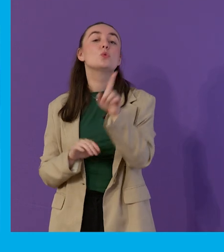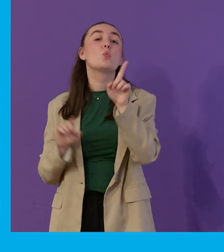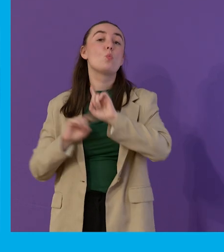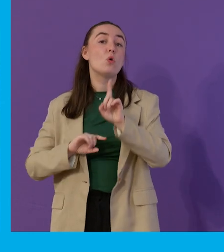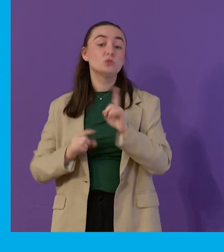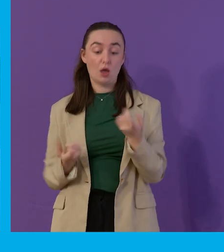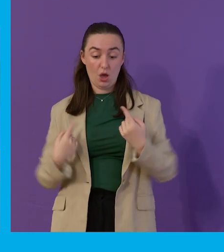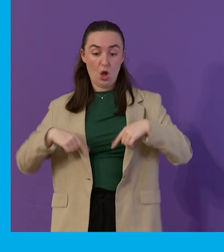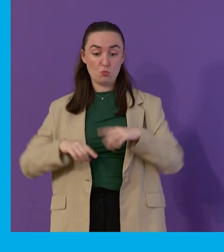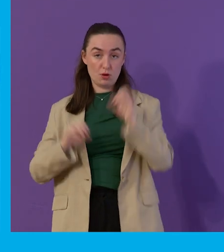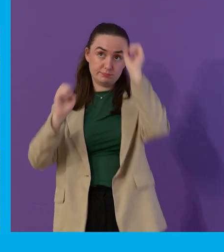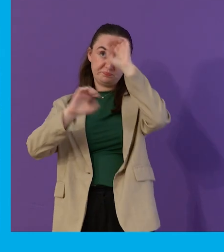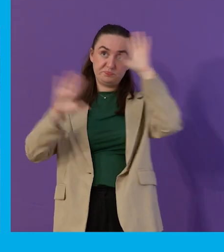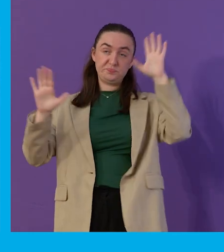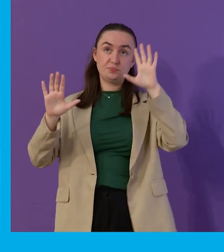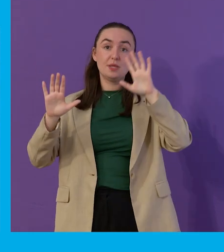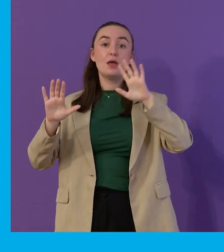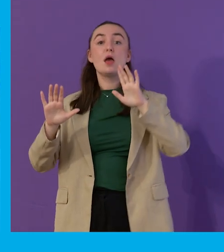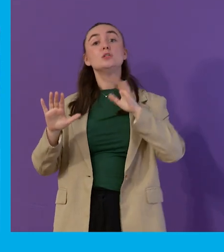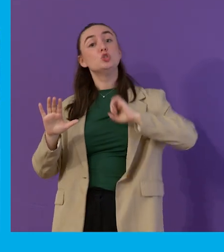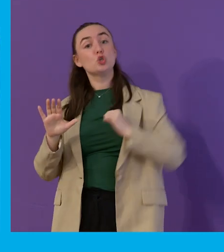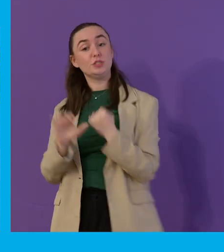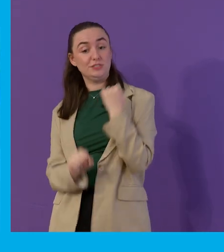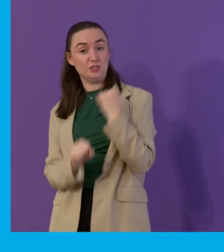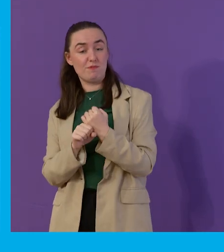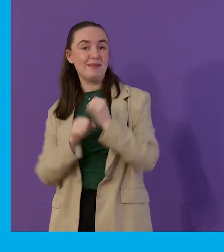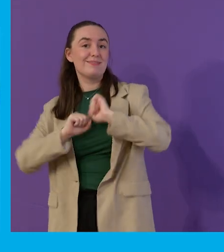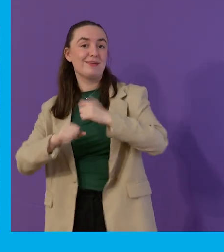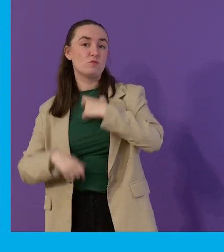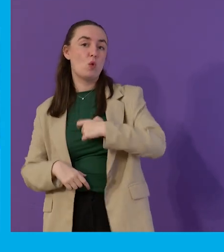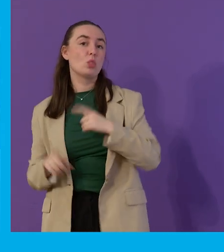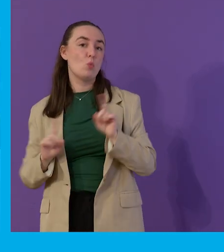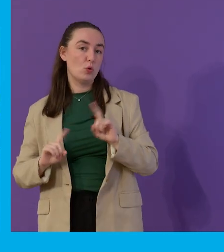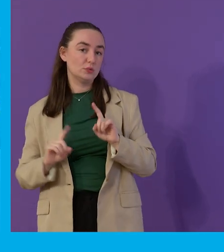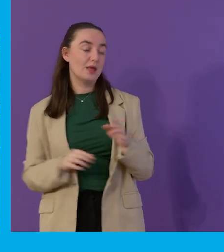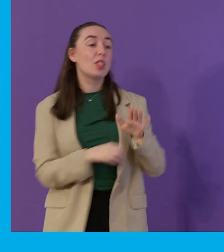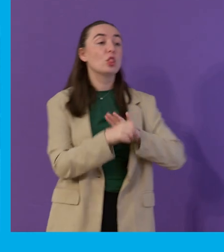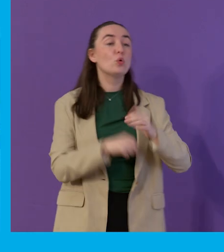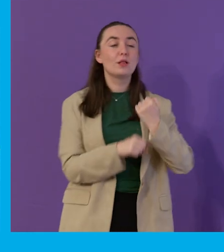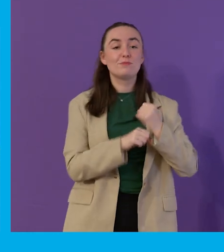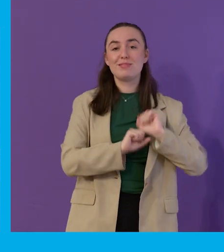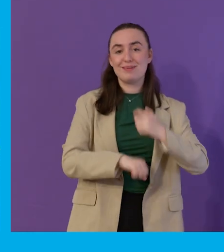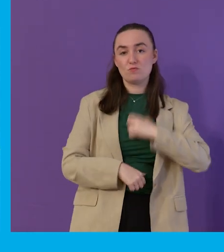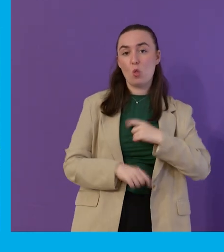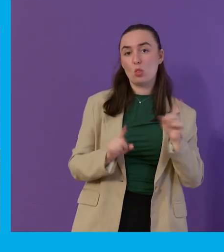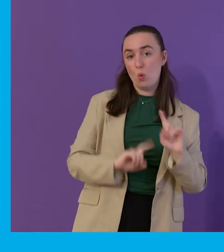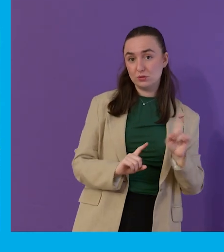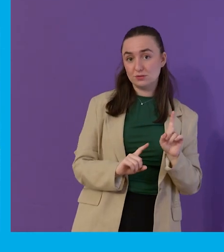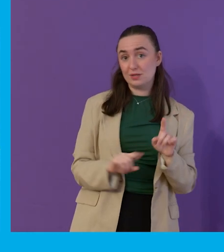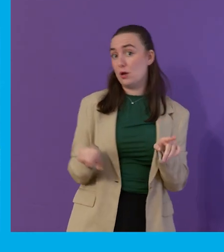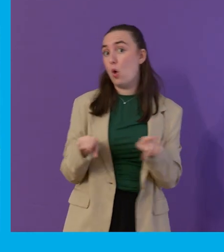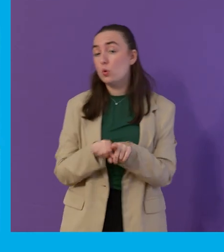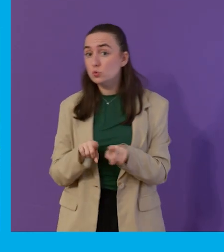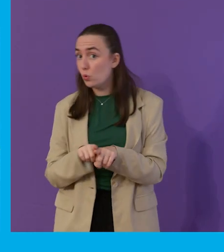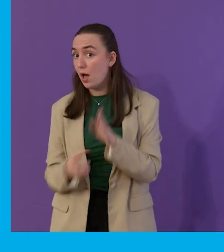our clear articulation of what the role of the central government is, what the role of local government is, and even I would go a tier lower in terms of what is the role, as we've been touching